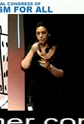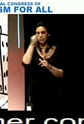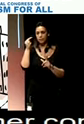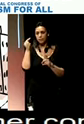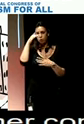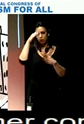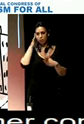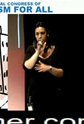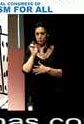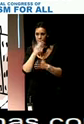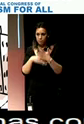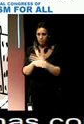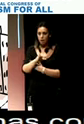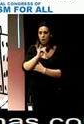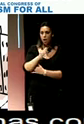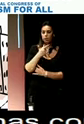people.